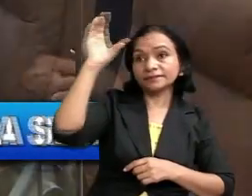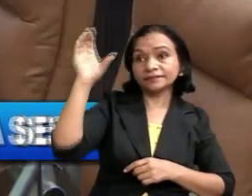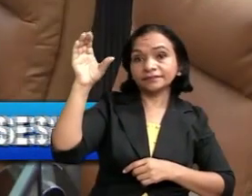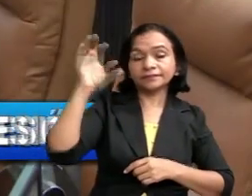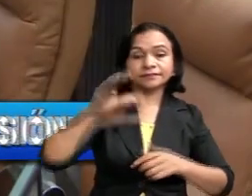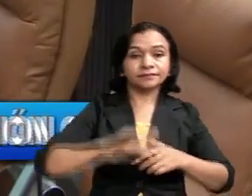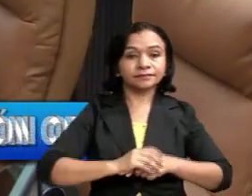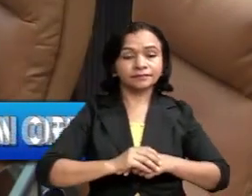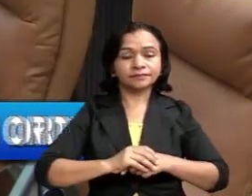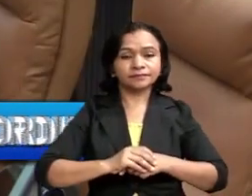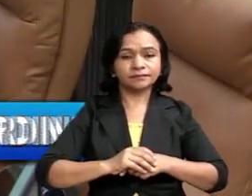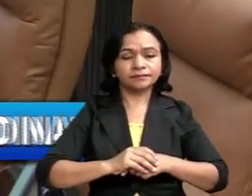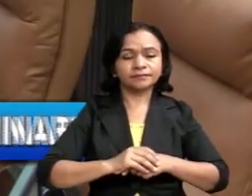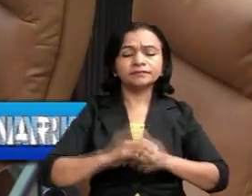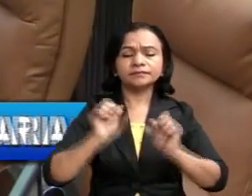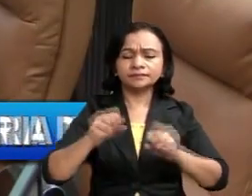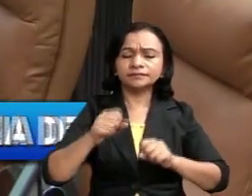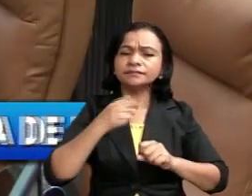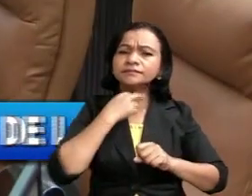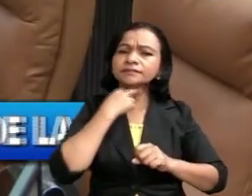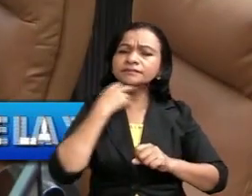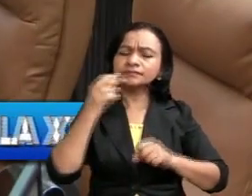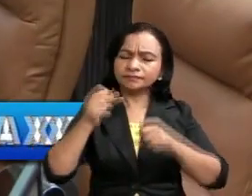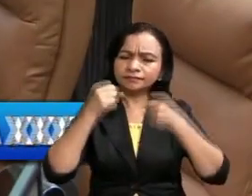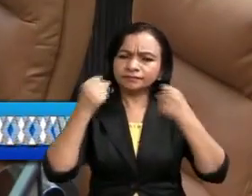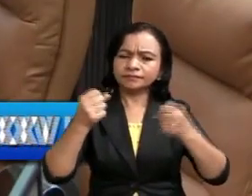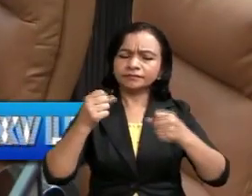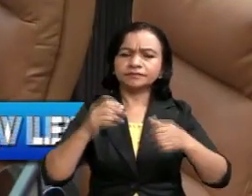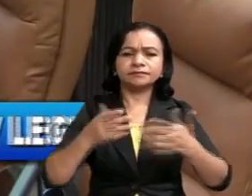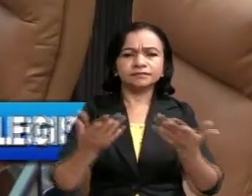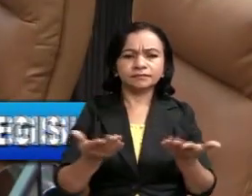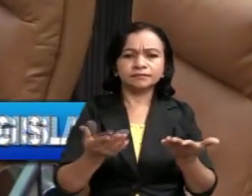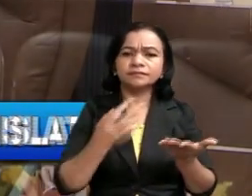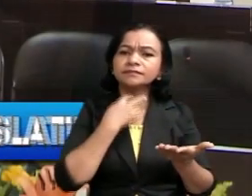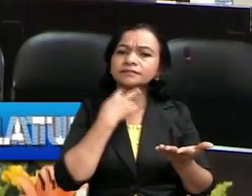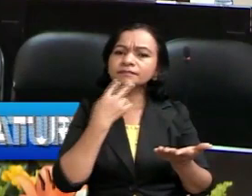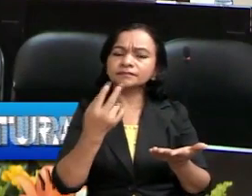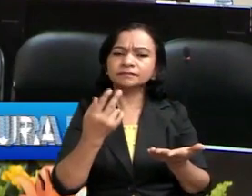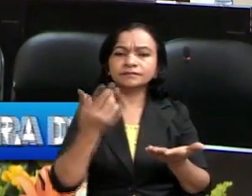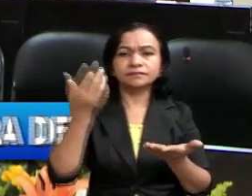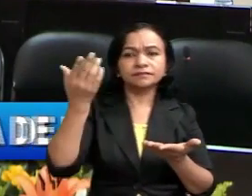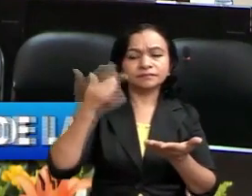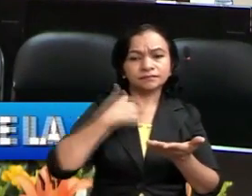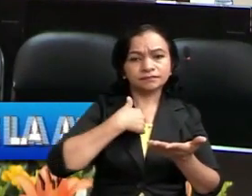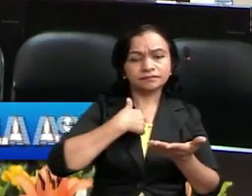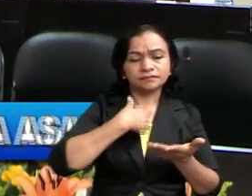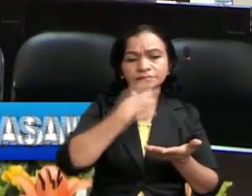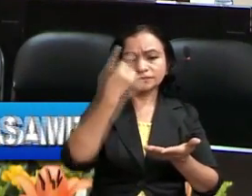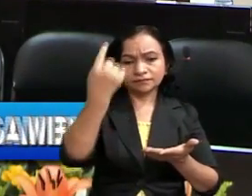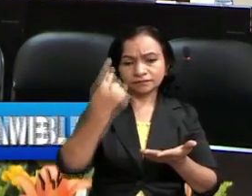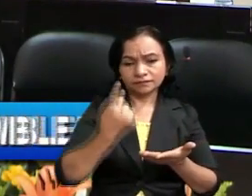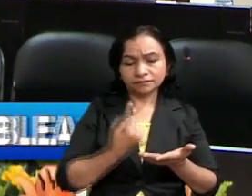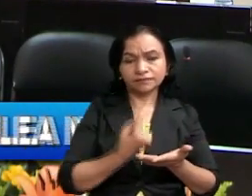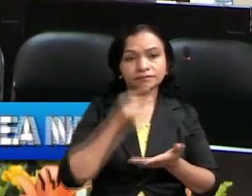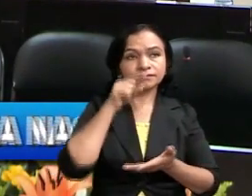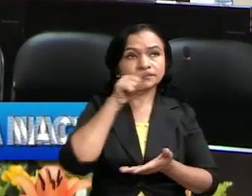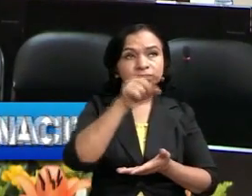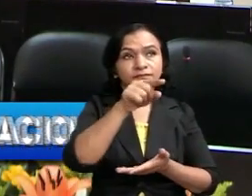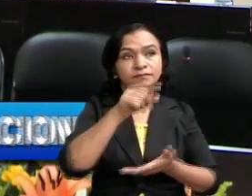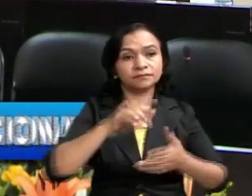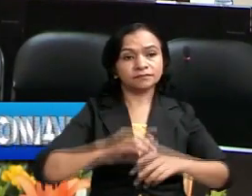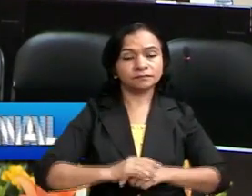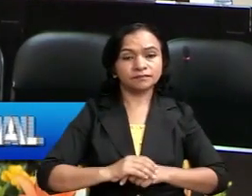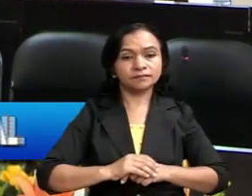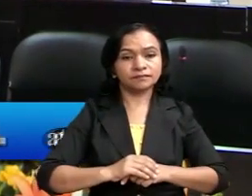loud, please? Puede decirlo en voz alta, por favor. I come to you. Vengo a ti. In the name